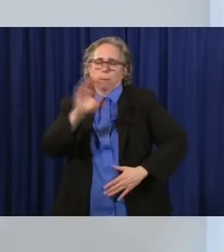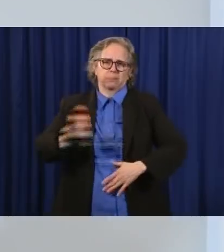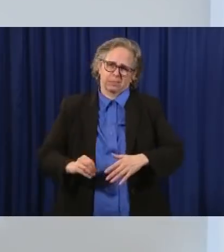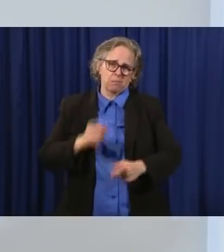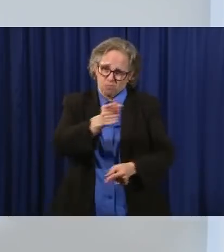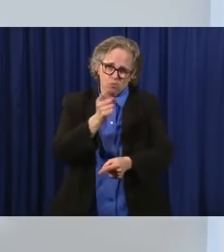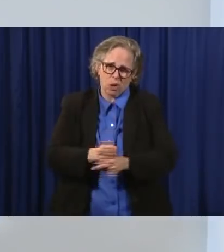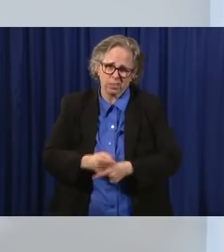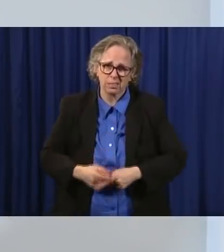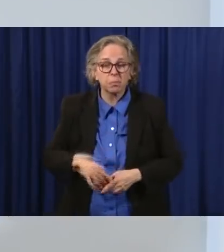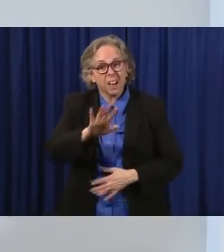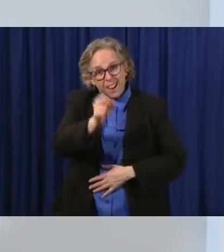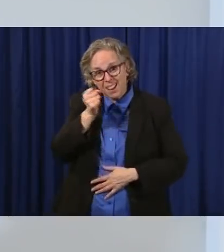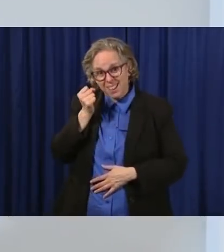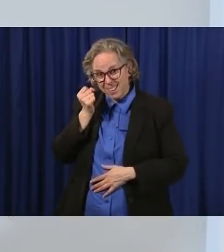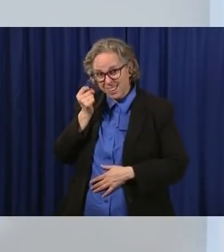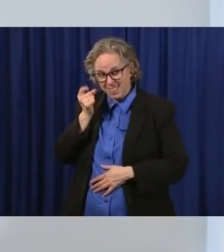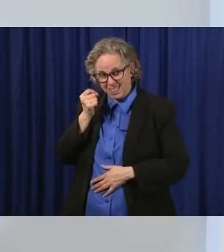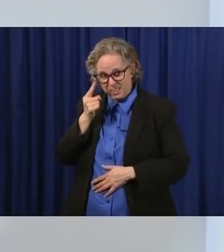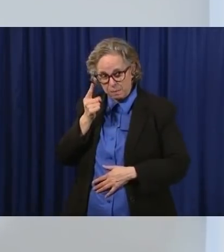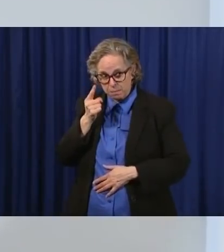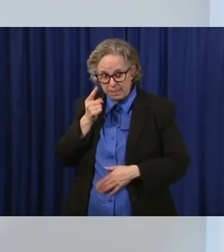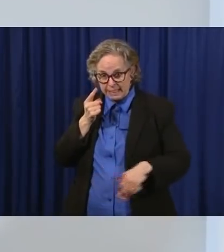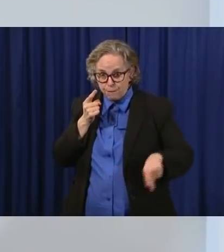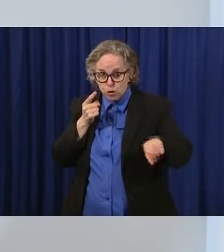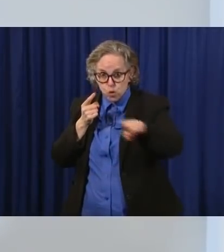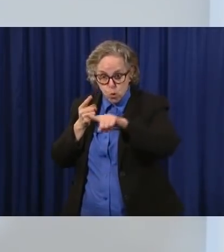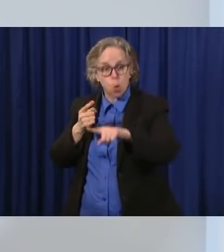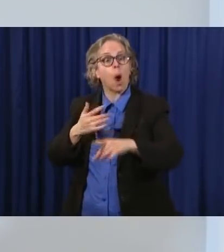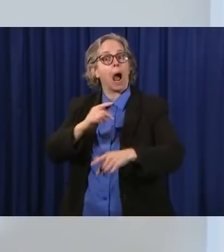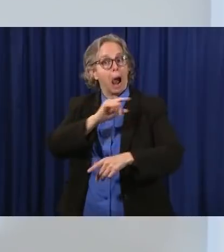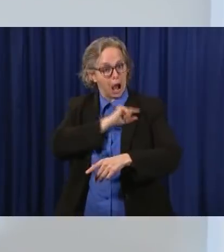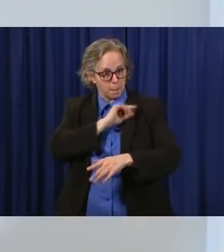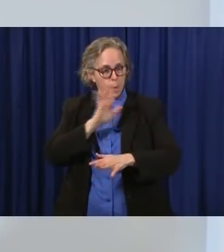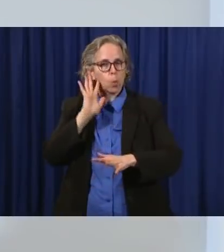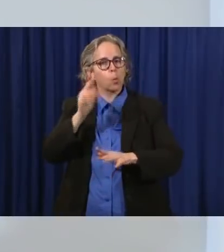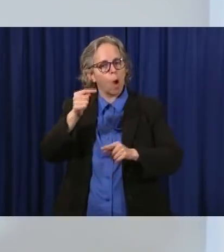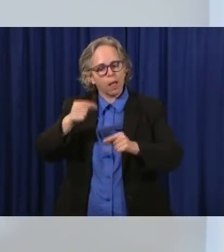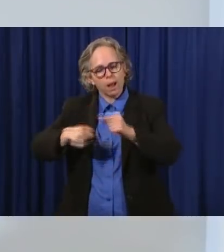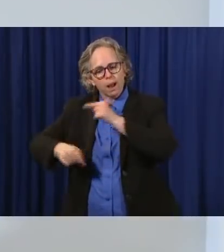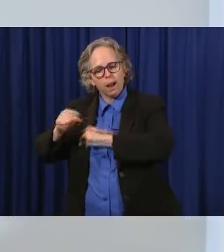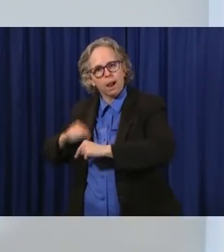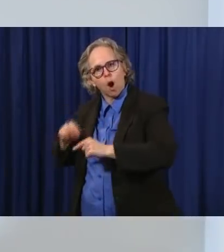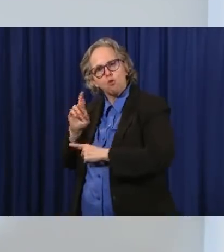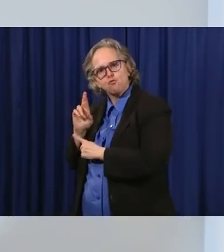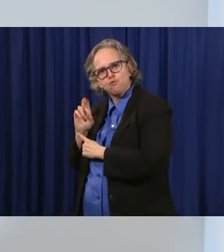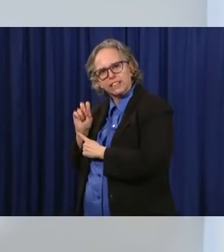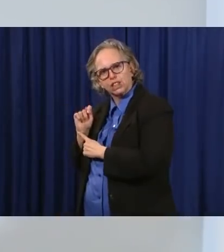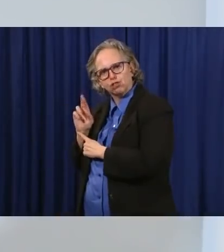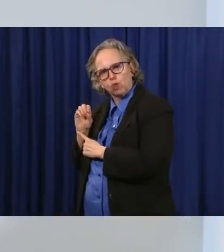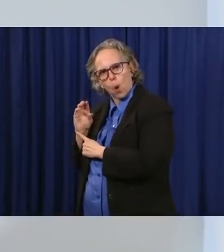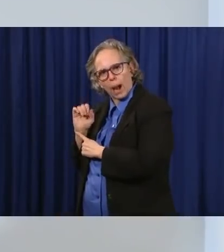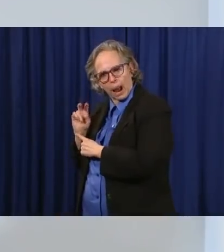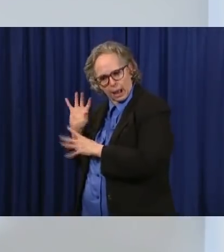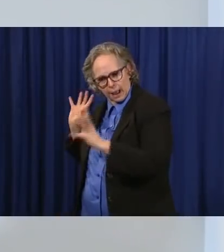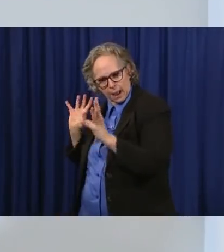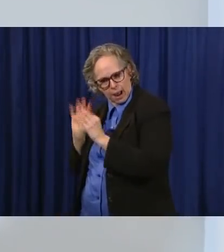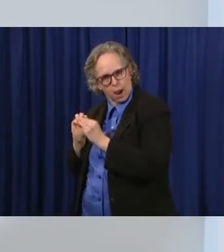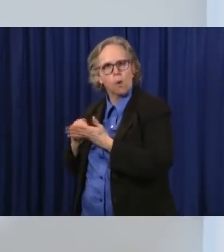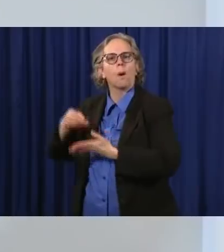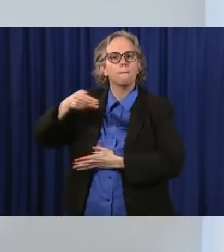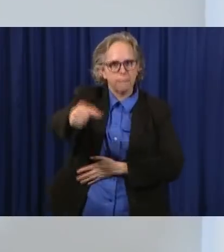everybody, if you're eligible for a benefit, you're going to get paid for that. Even if it takes longer than is acceptable, you will